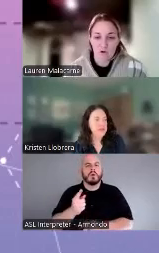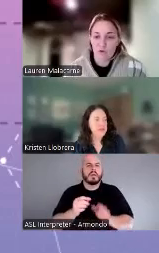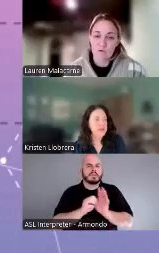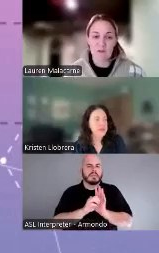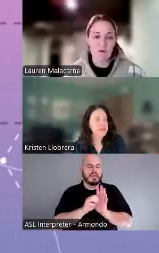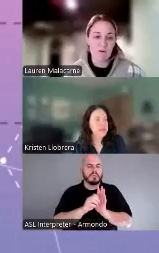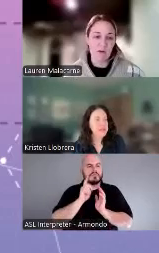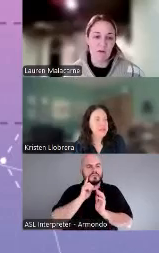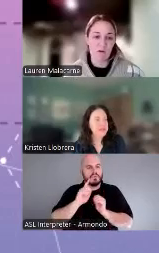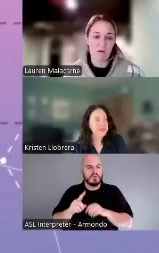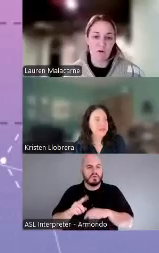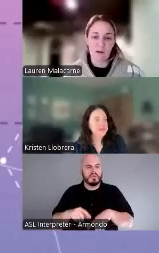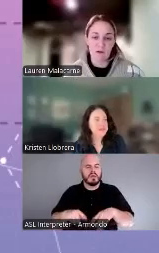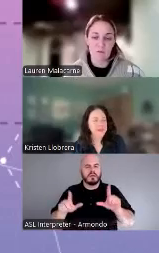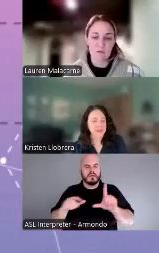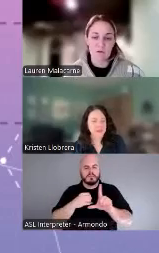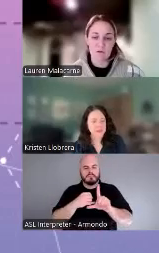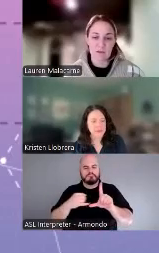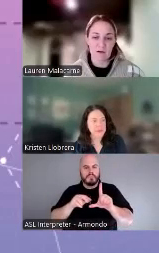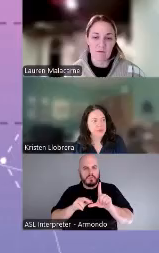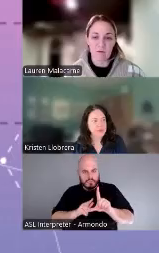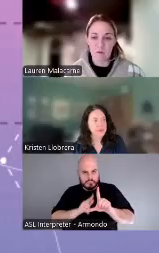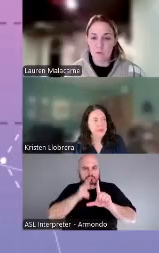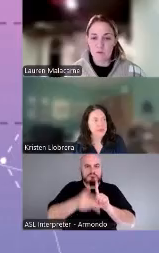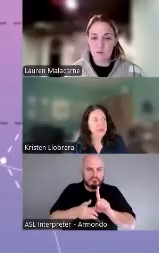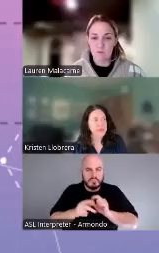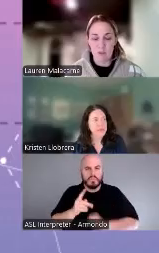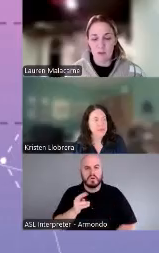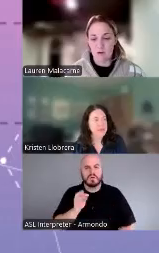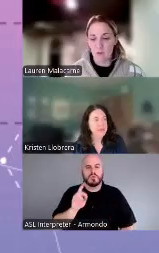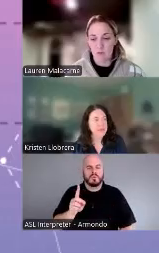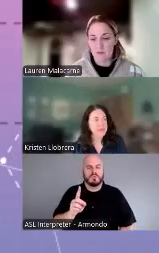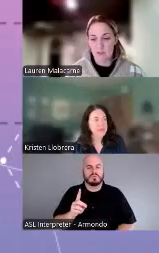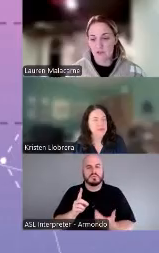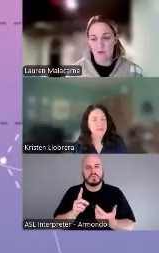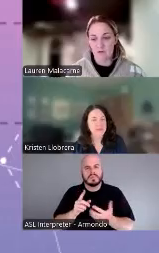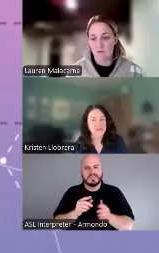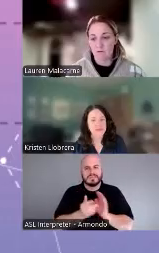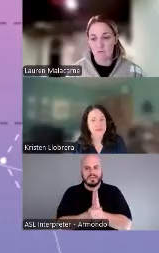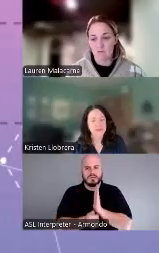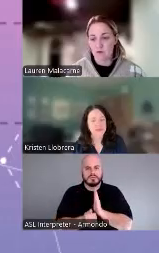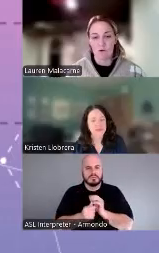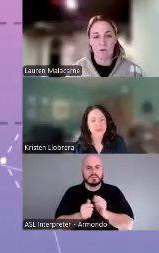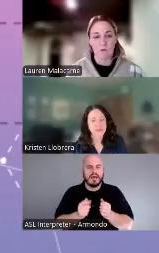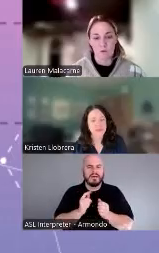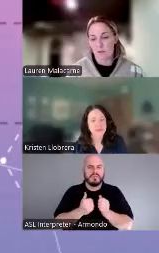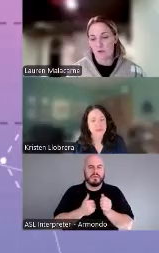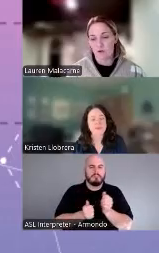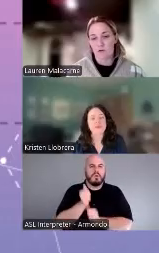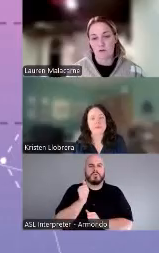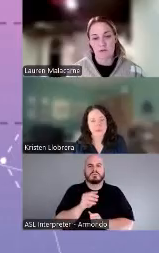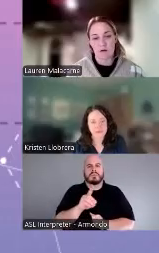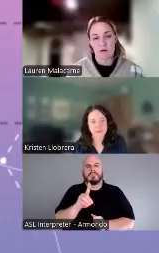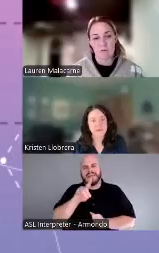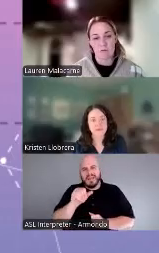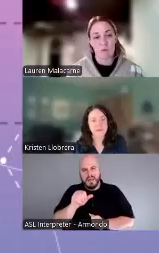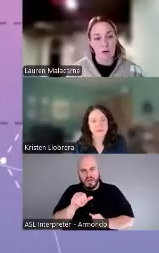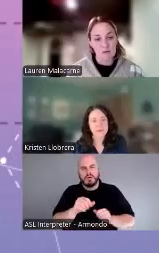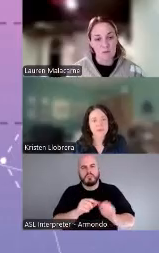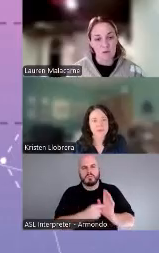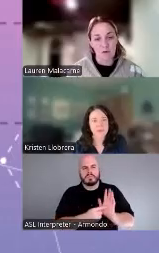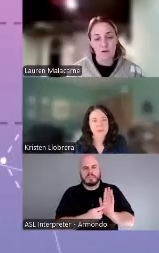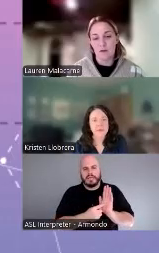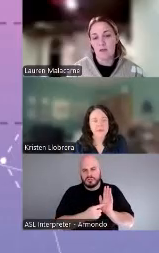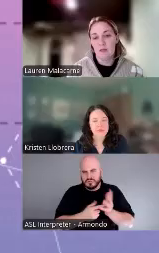the threshold skill. And the goal again was to just have like the most media representation videos and pictures that